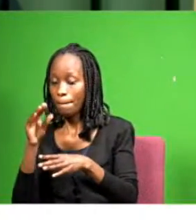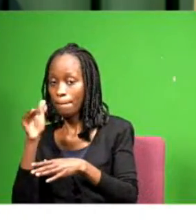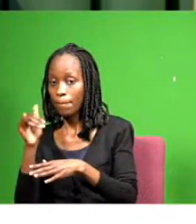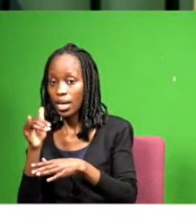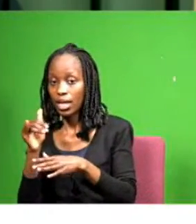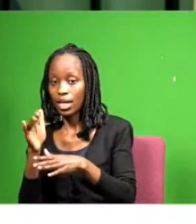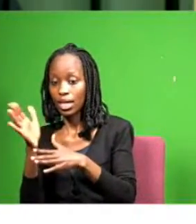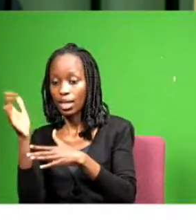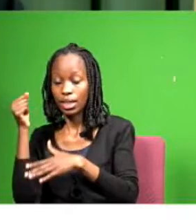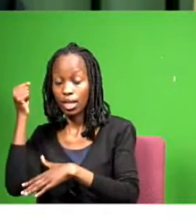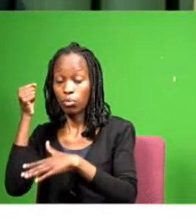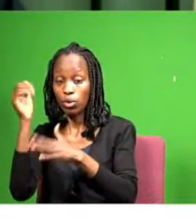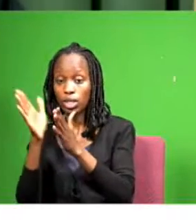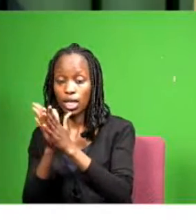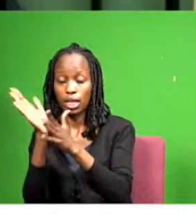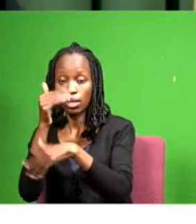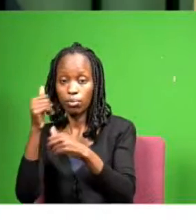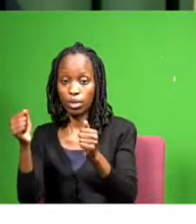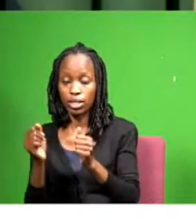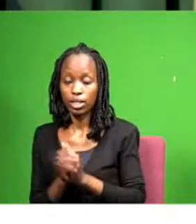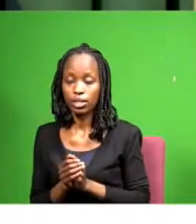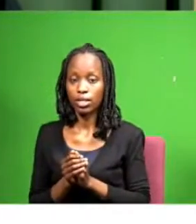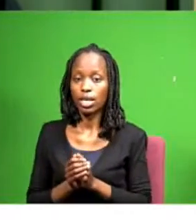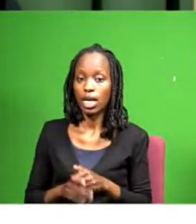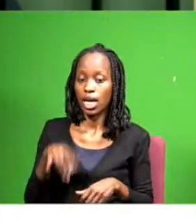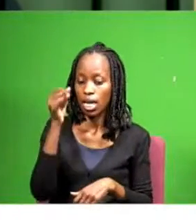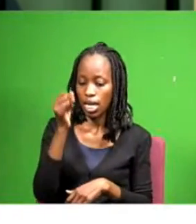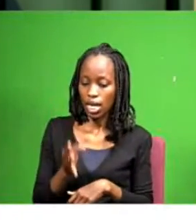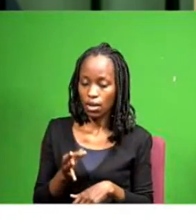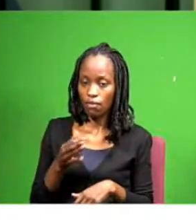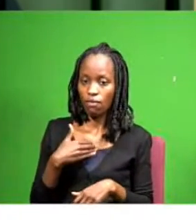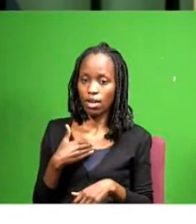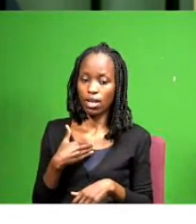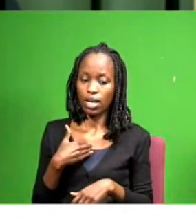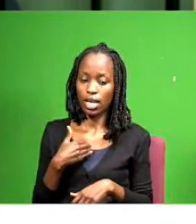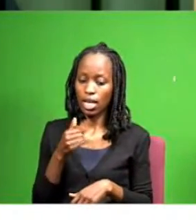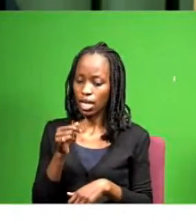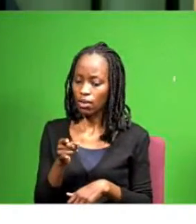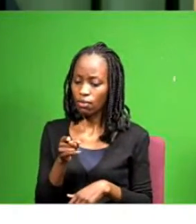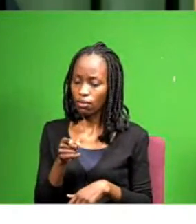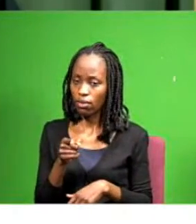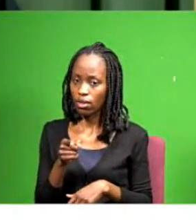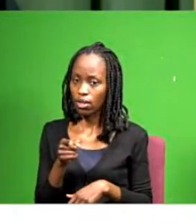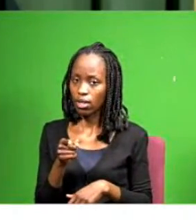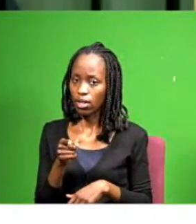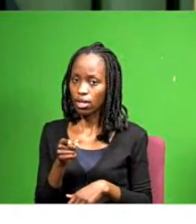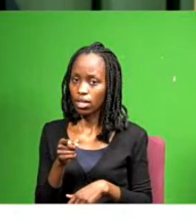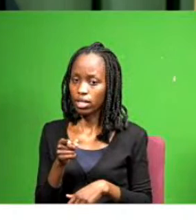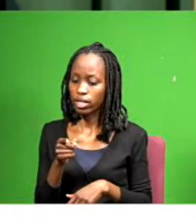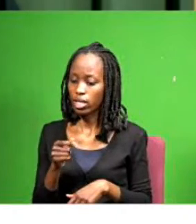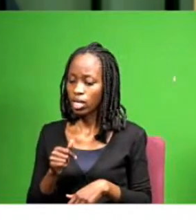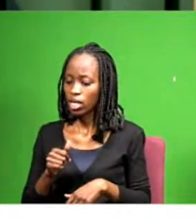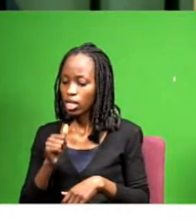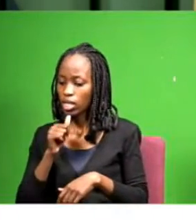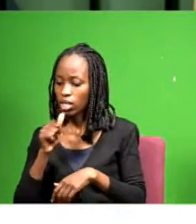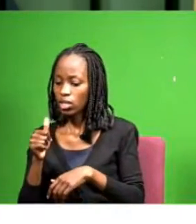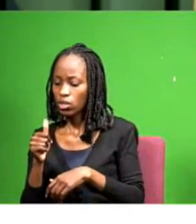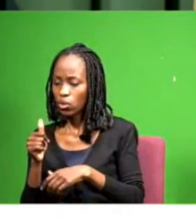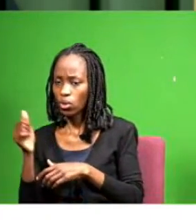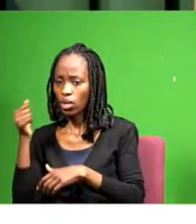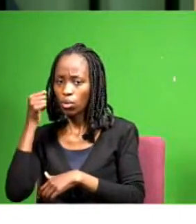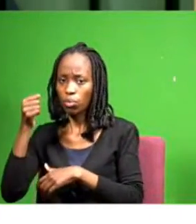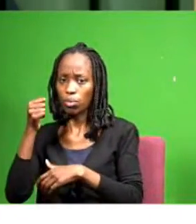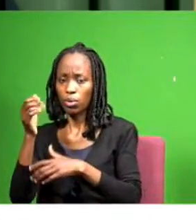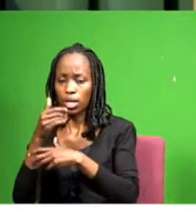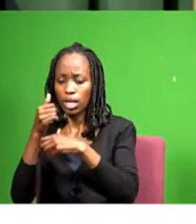by politicians." End of quote. If this is not executive interference in the work of the